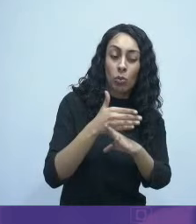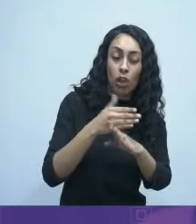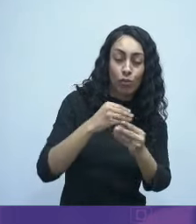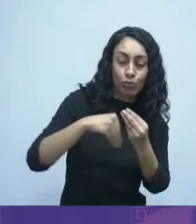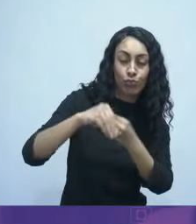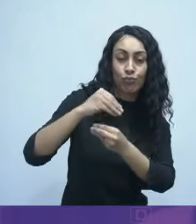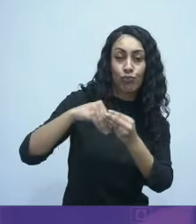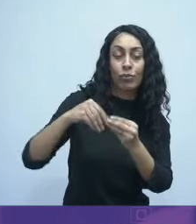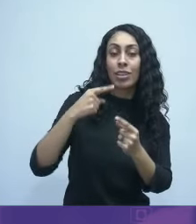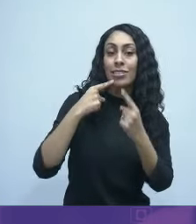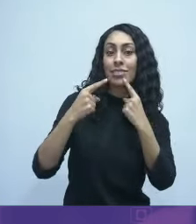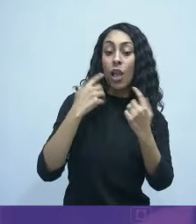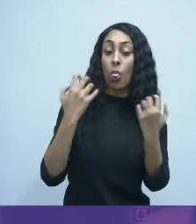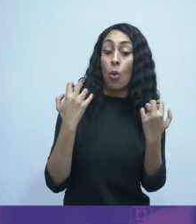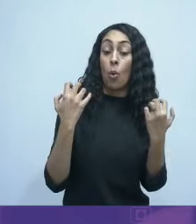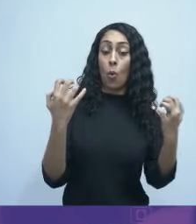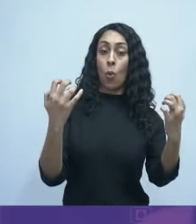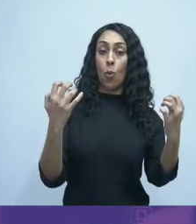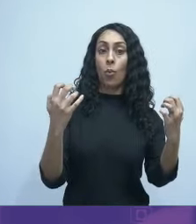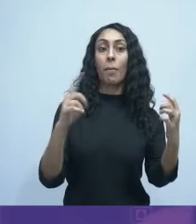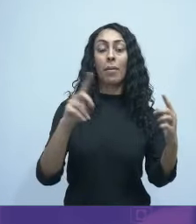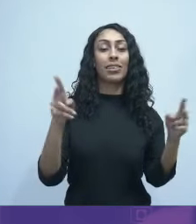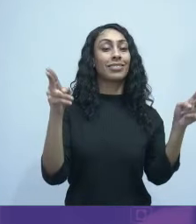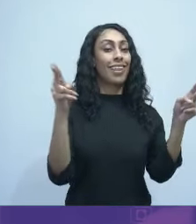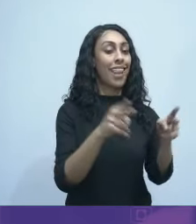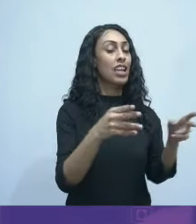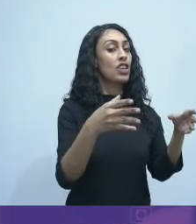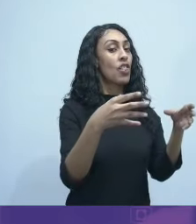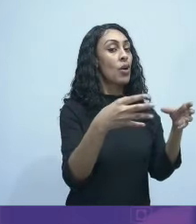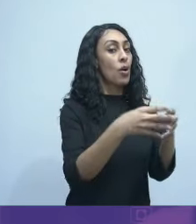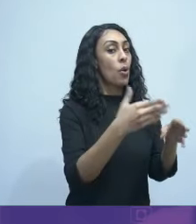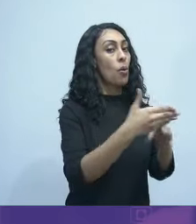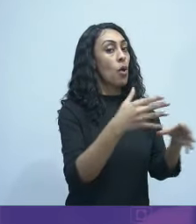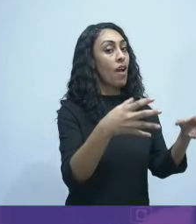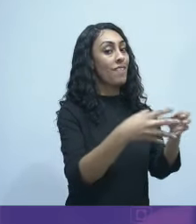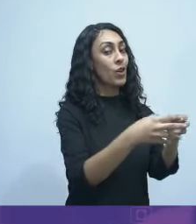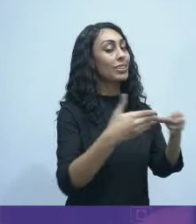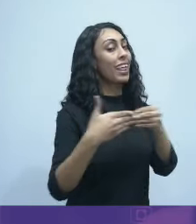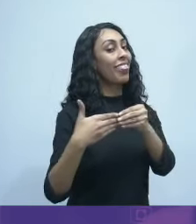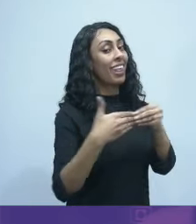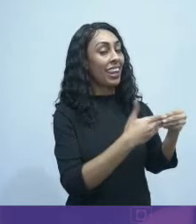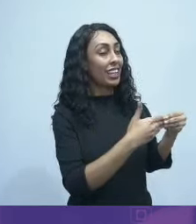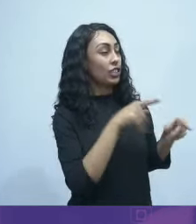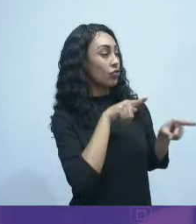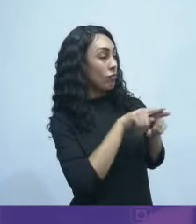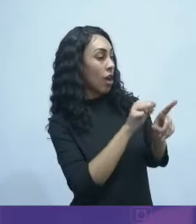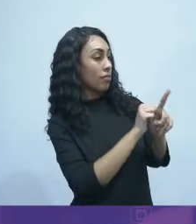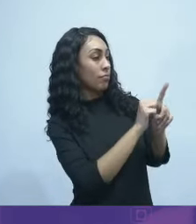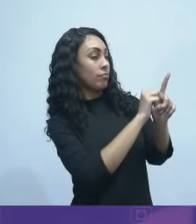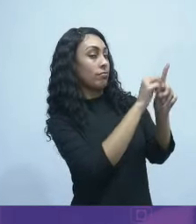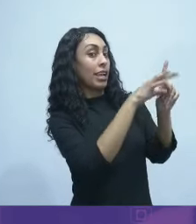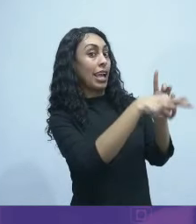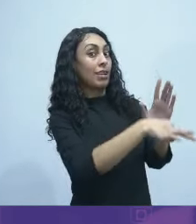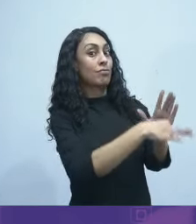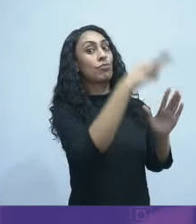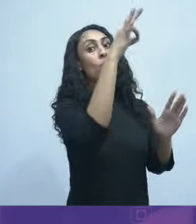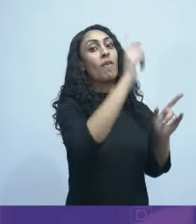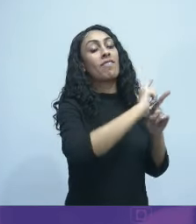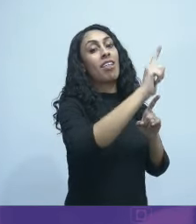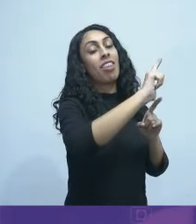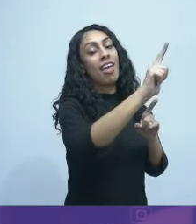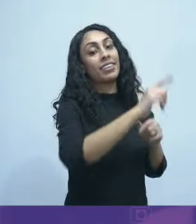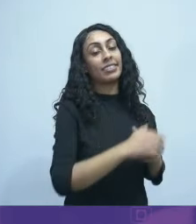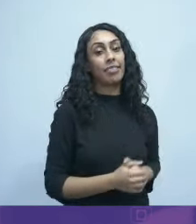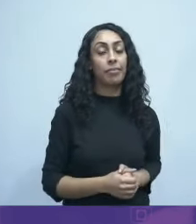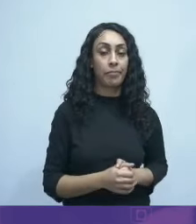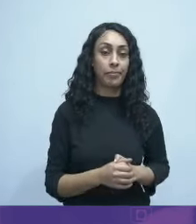data available on audiences, but less so on the workforce and the leadership. And that's something we want to get to, where we can report on that data in